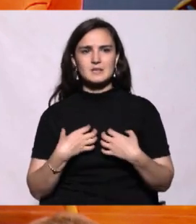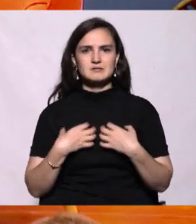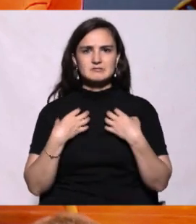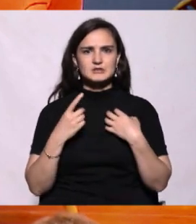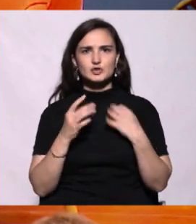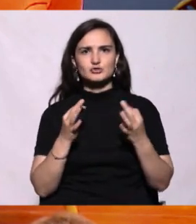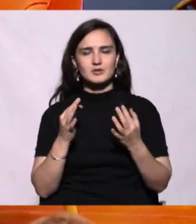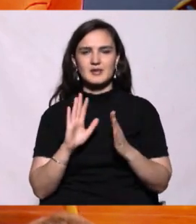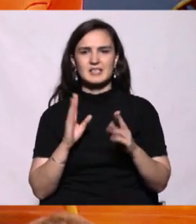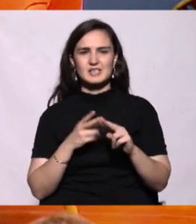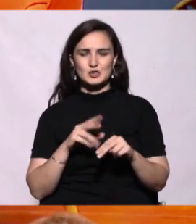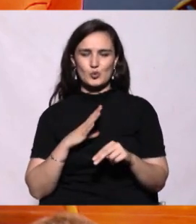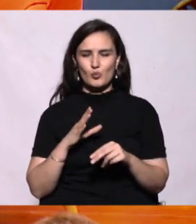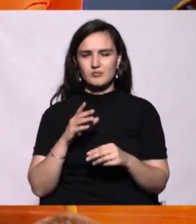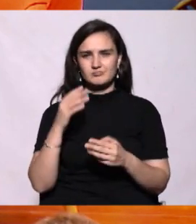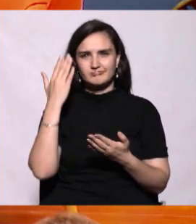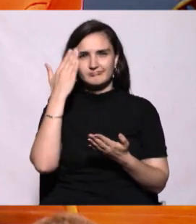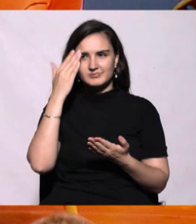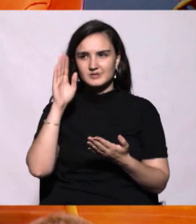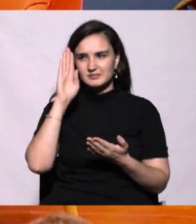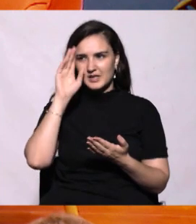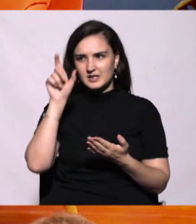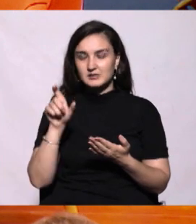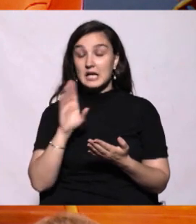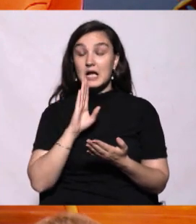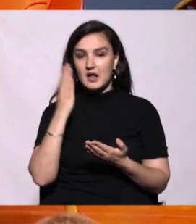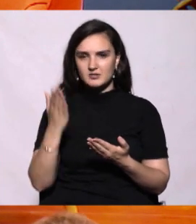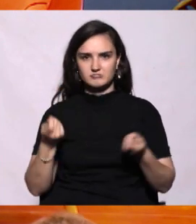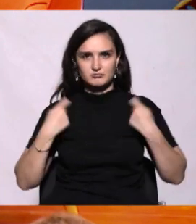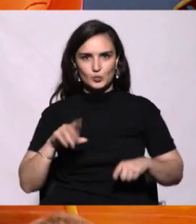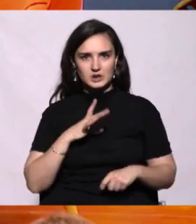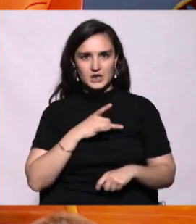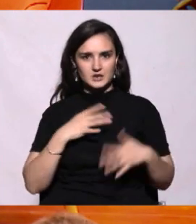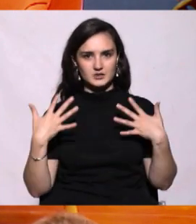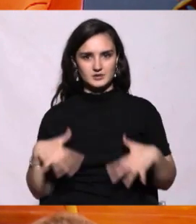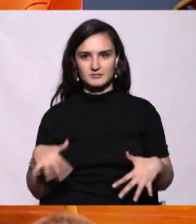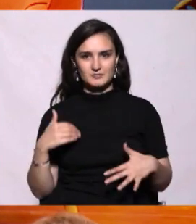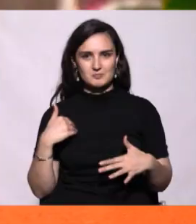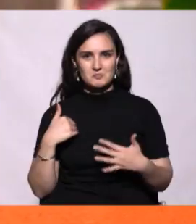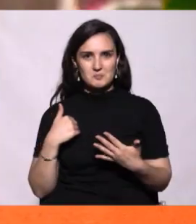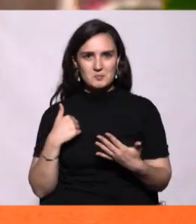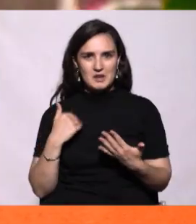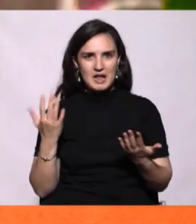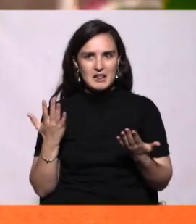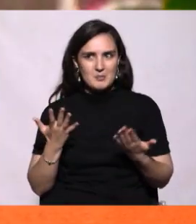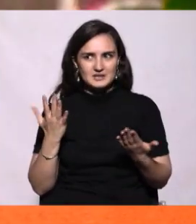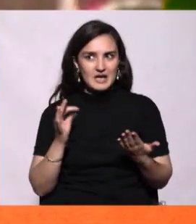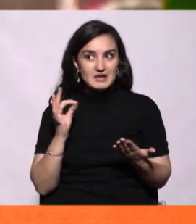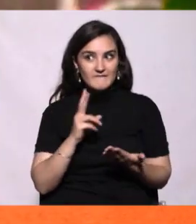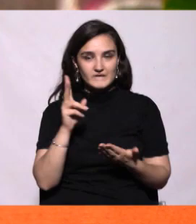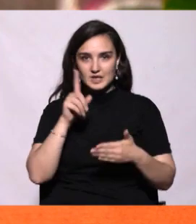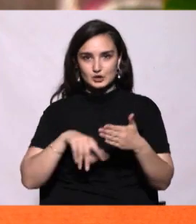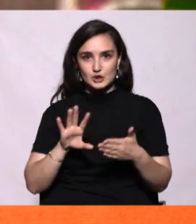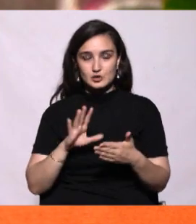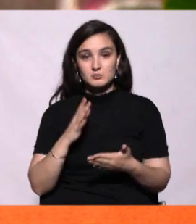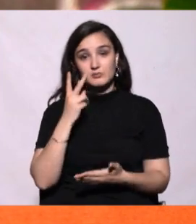like that? No, it was a kind of woman wearing white, something like that. But I don't know, I think no one will believe that. Let's see